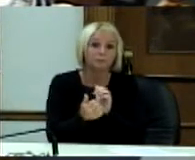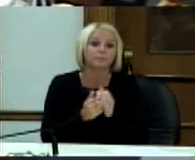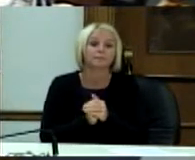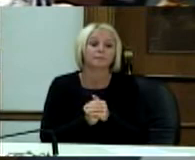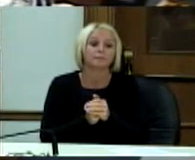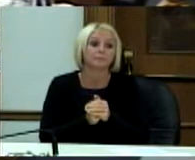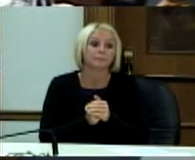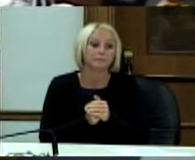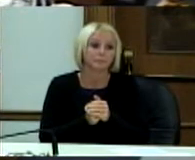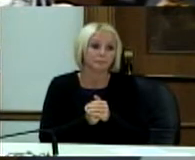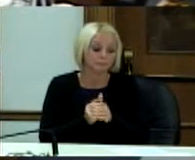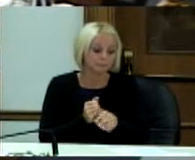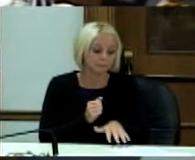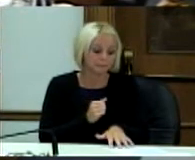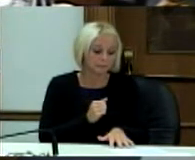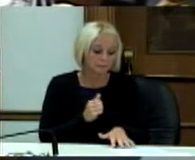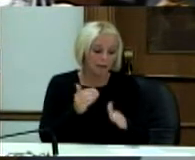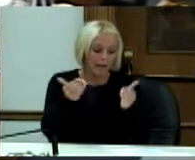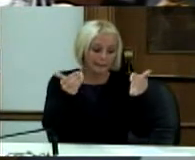carries. Thank you.